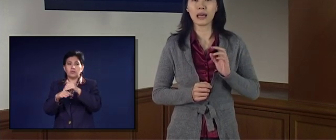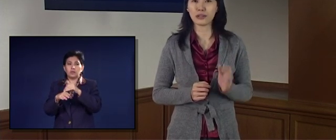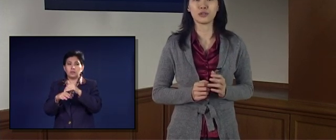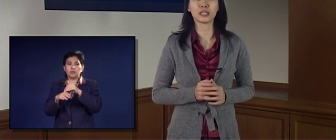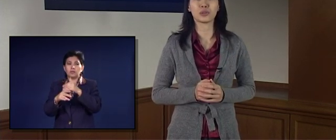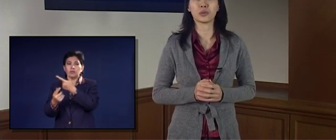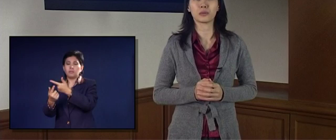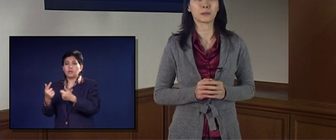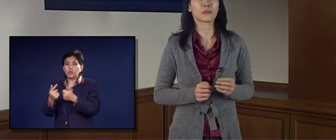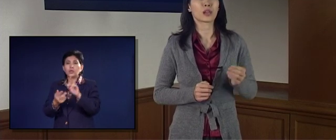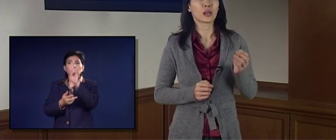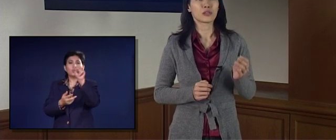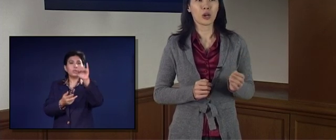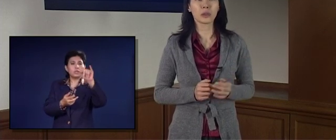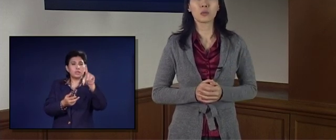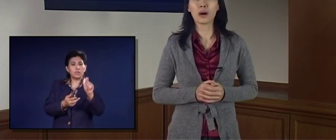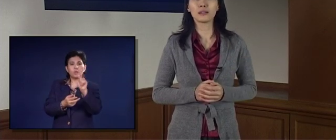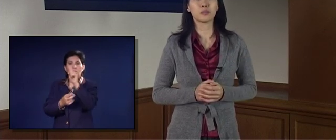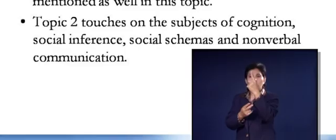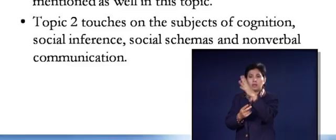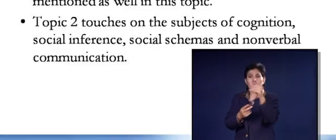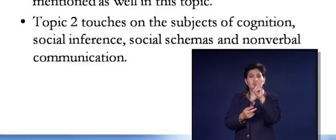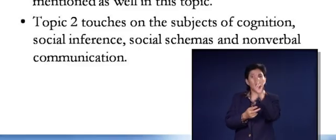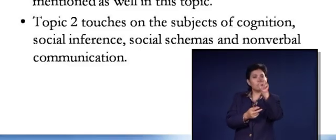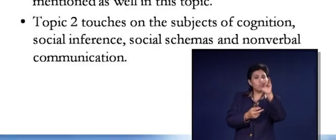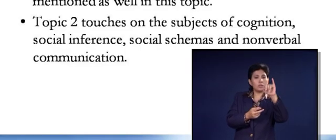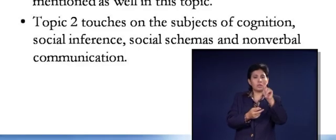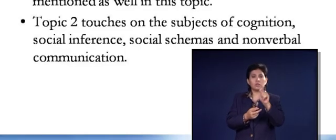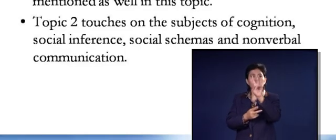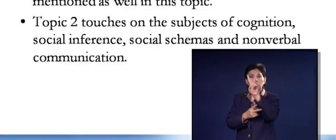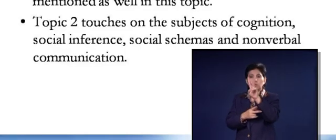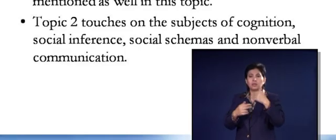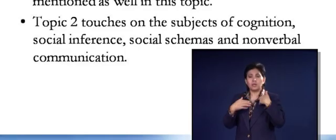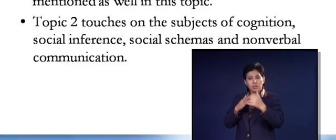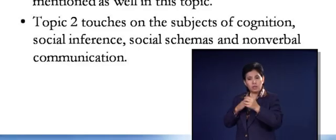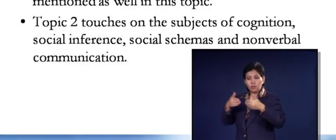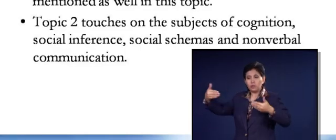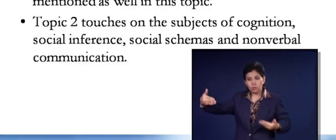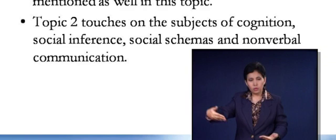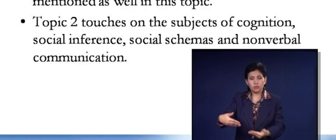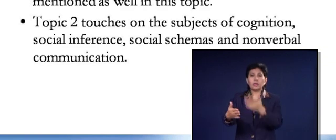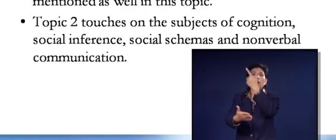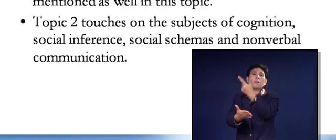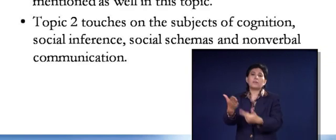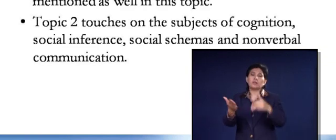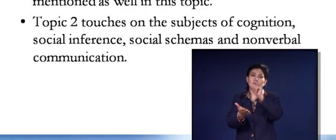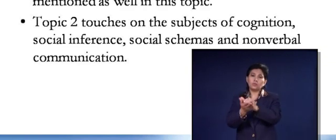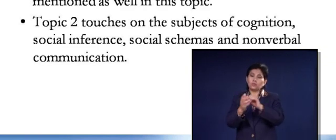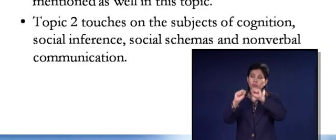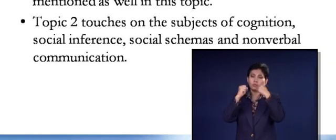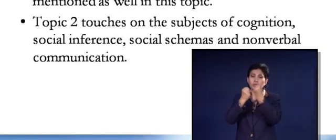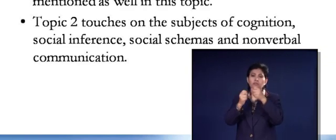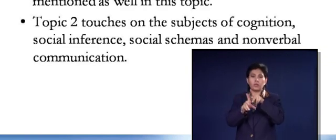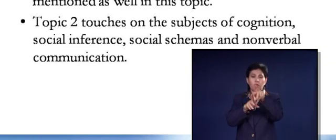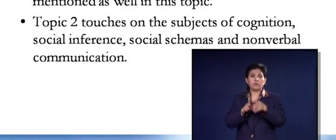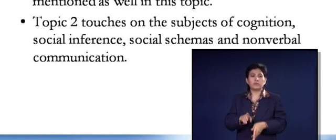1 and Unit 2. Topic 1 begins with an introduction on what is social